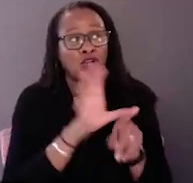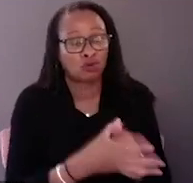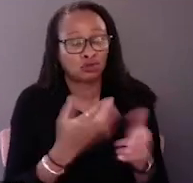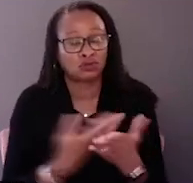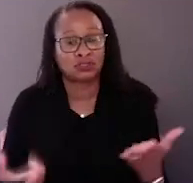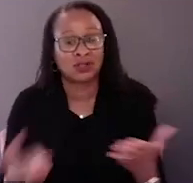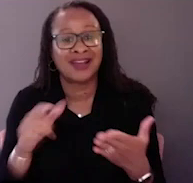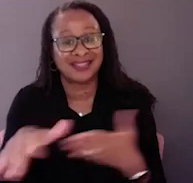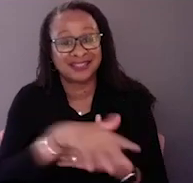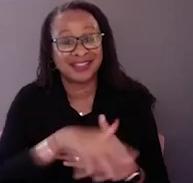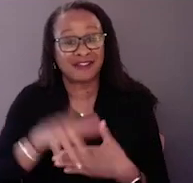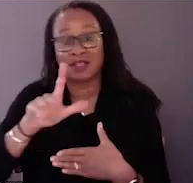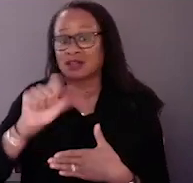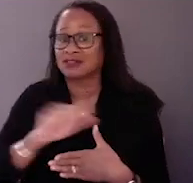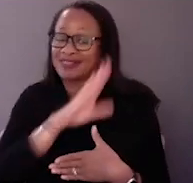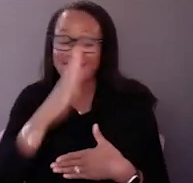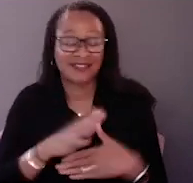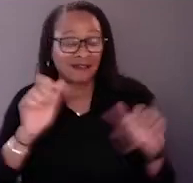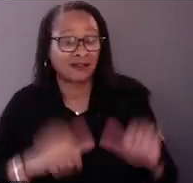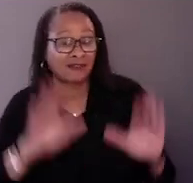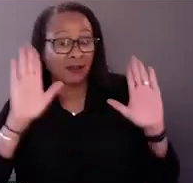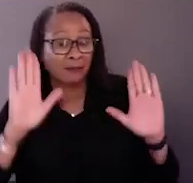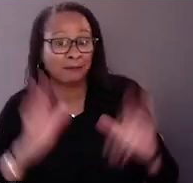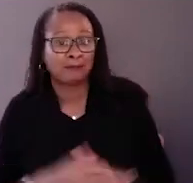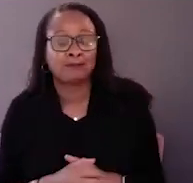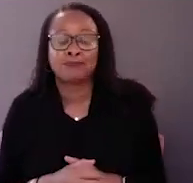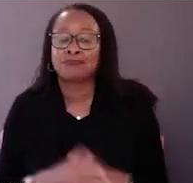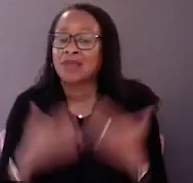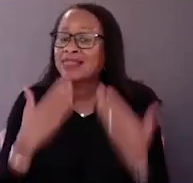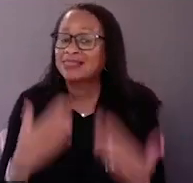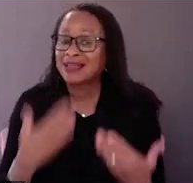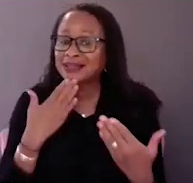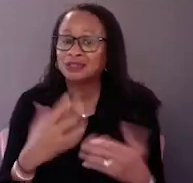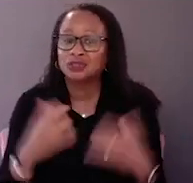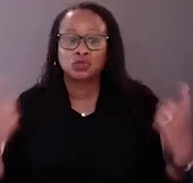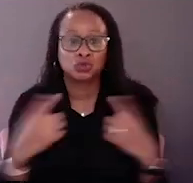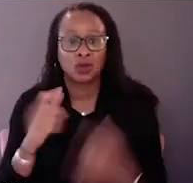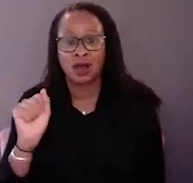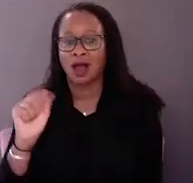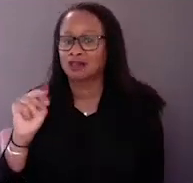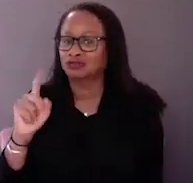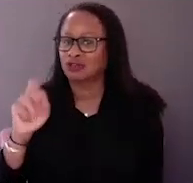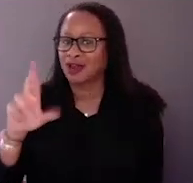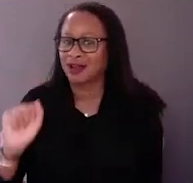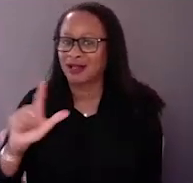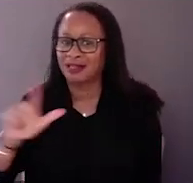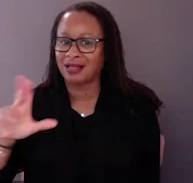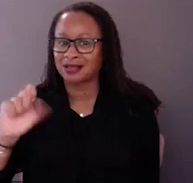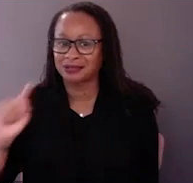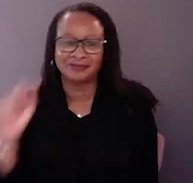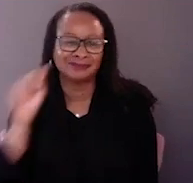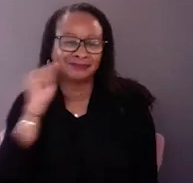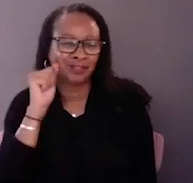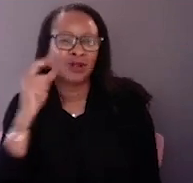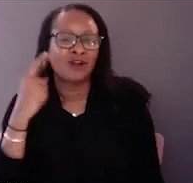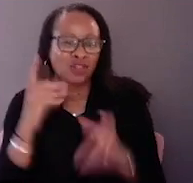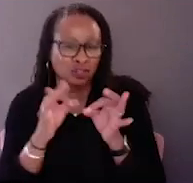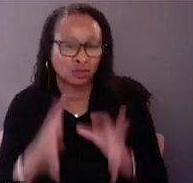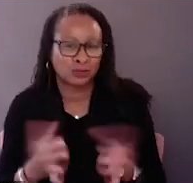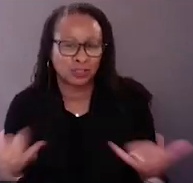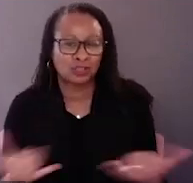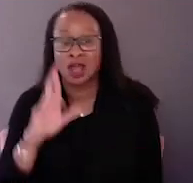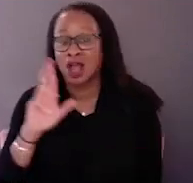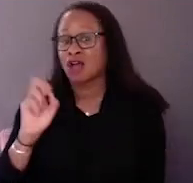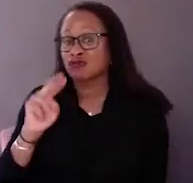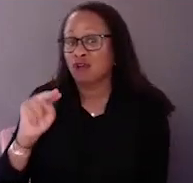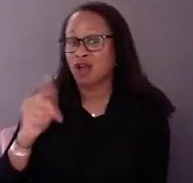unceded territory of Los Angeles. Thank you so much to Andrea Lust for the ASL interpreting, Ron